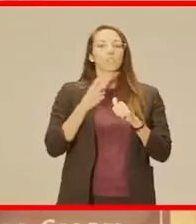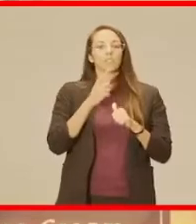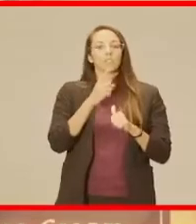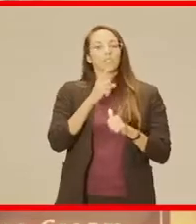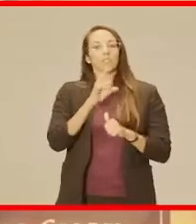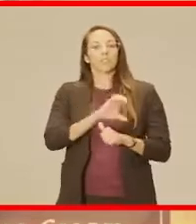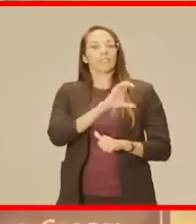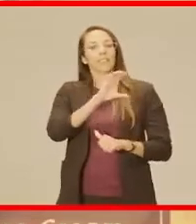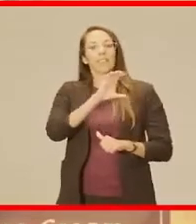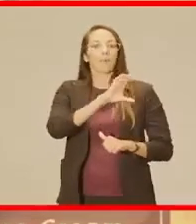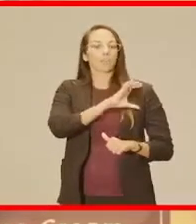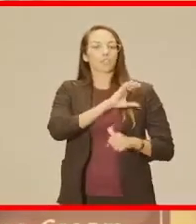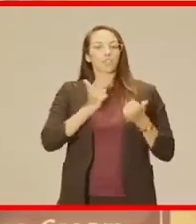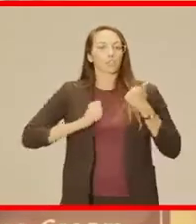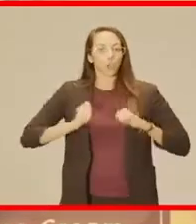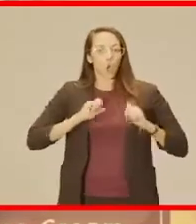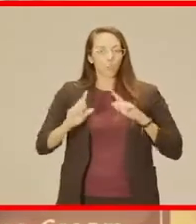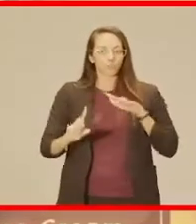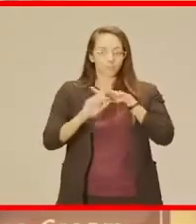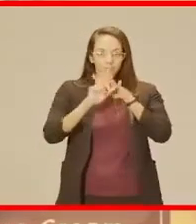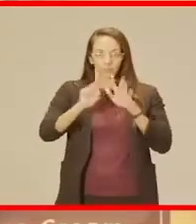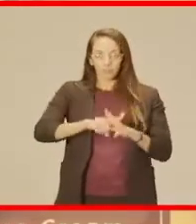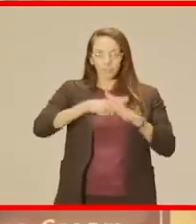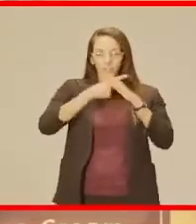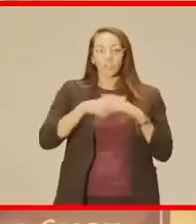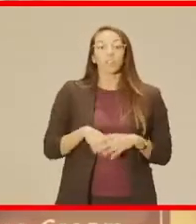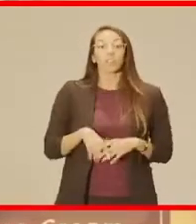came another anime of that time, Sailor Moon.